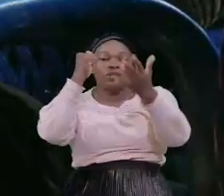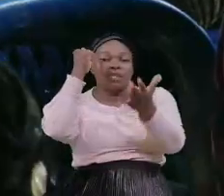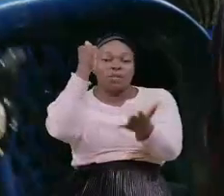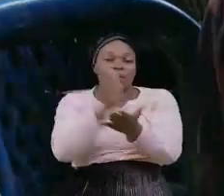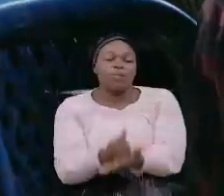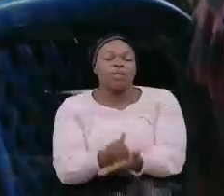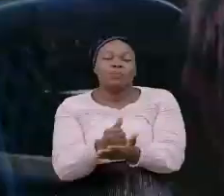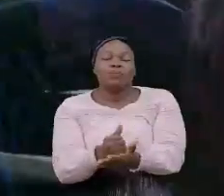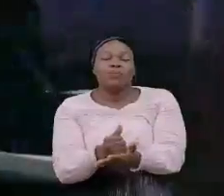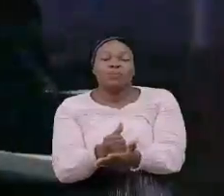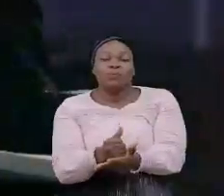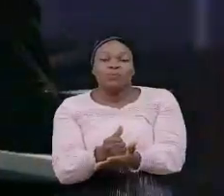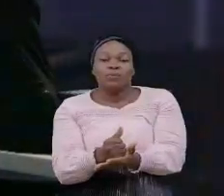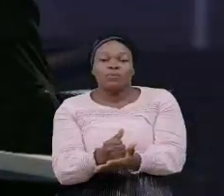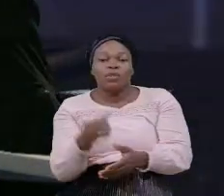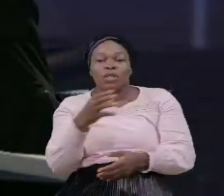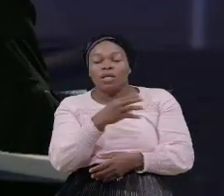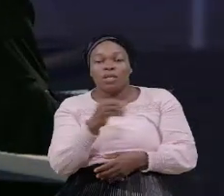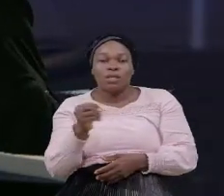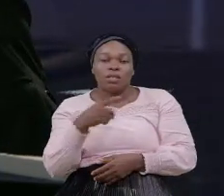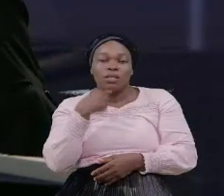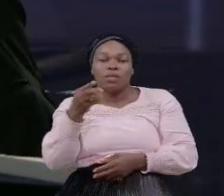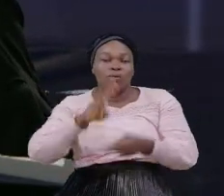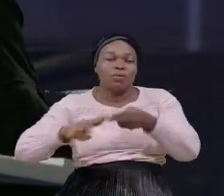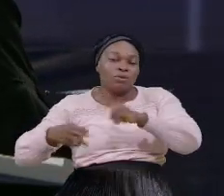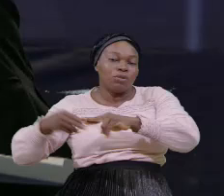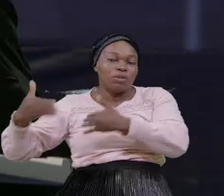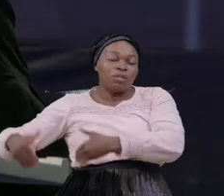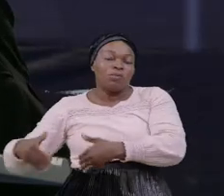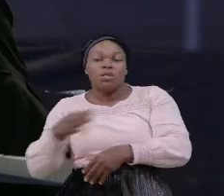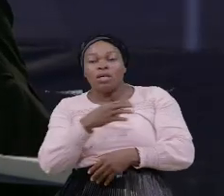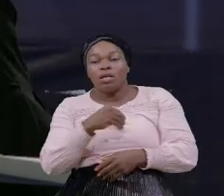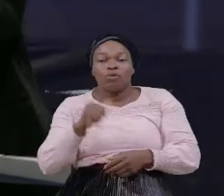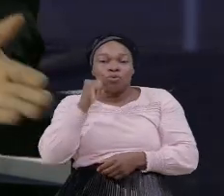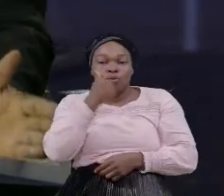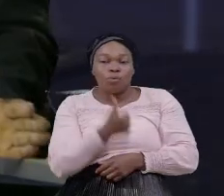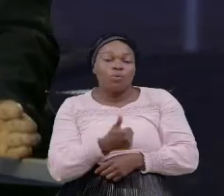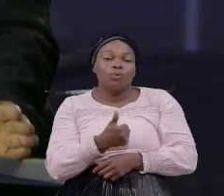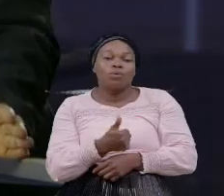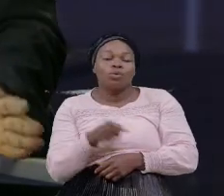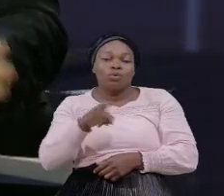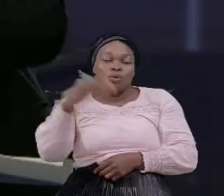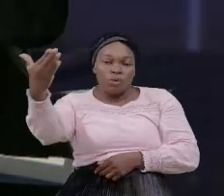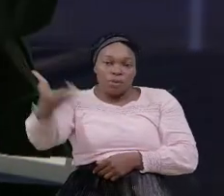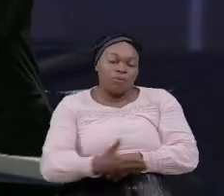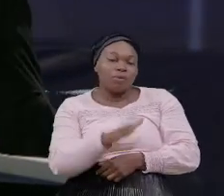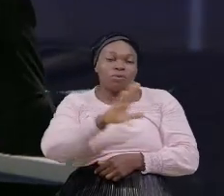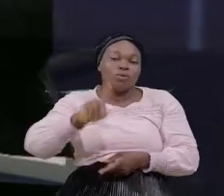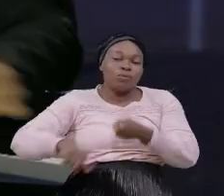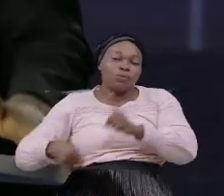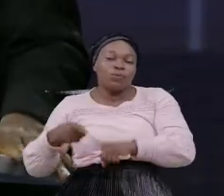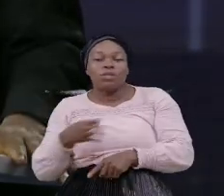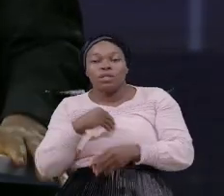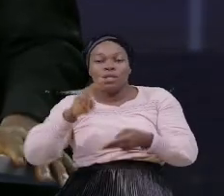So tell your neighbors, tomorrow this place will be, you have to come on time or else you will be standing all through. I believe everywhere